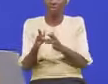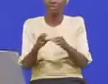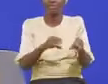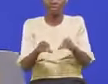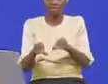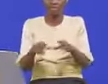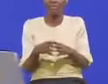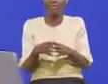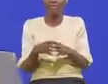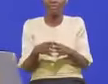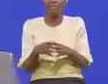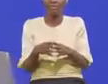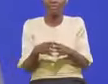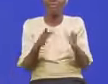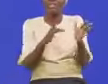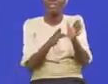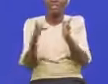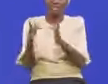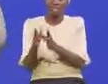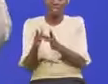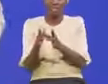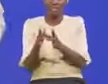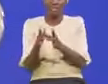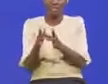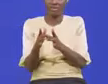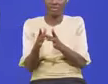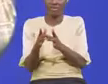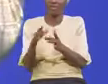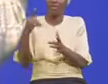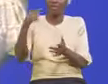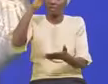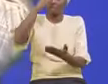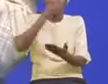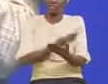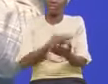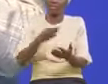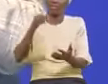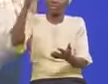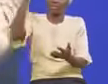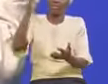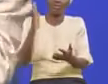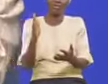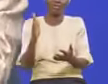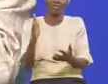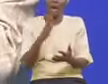Eye Yesu vava. Yesu. Mawu vila.